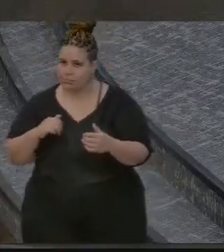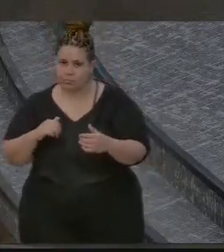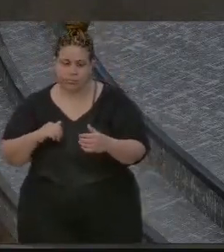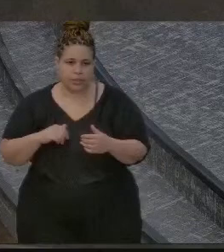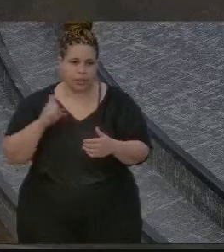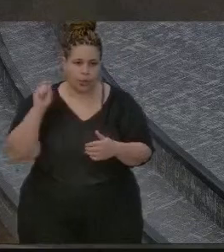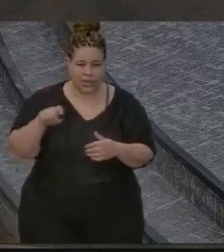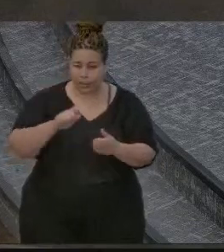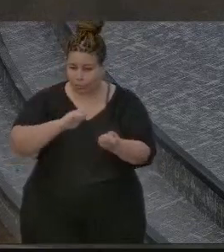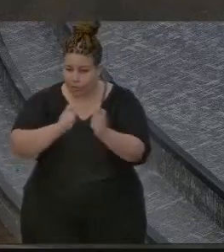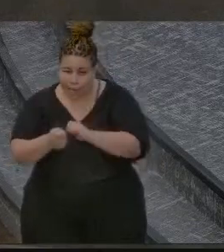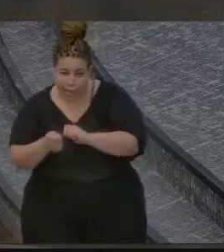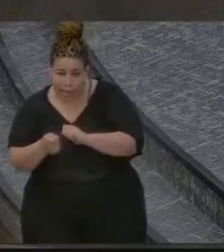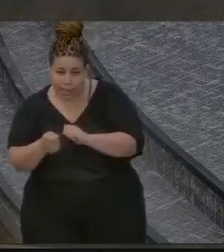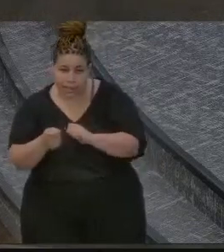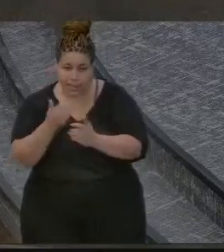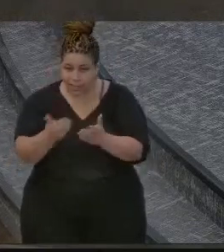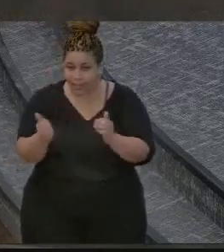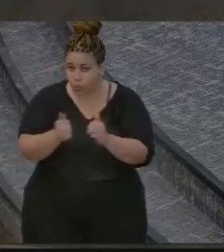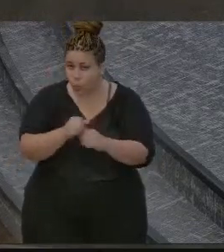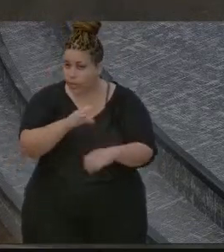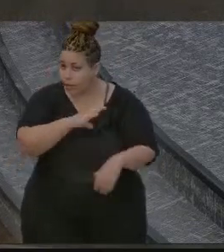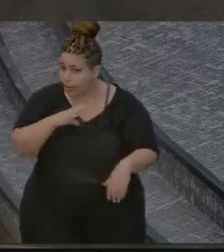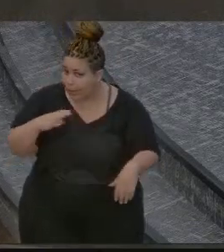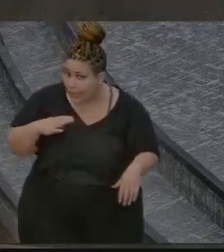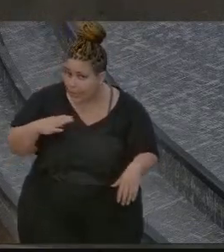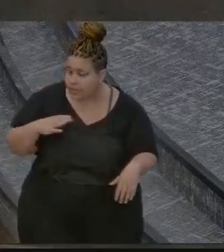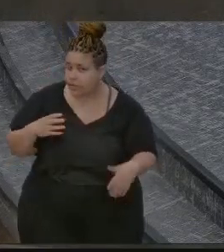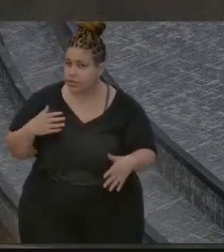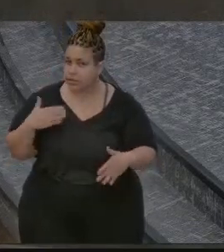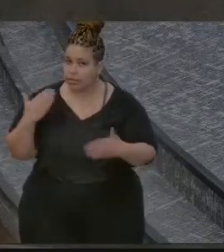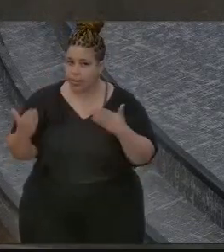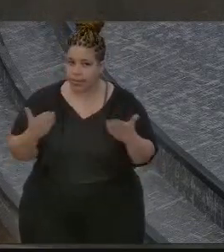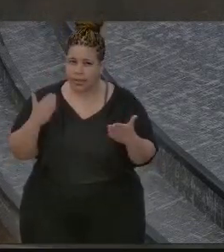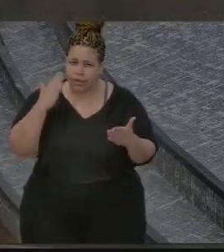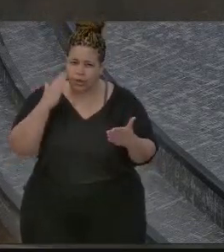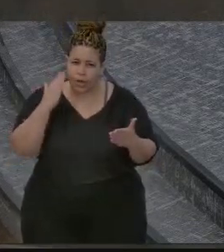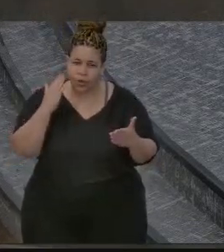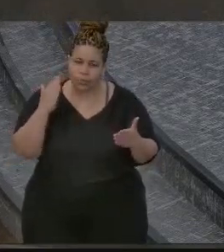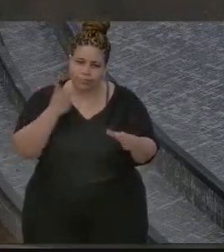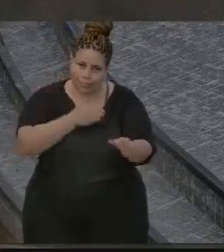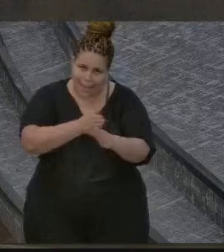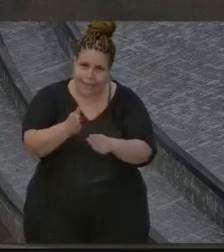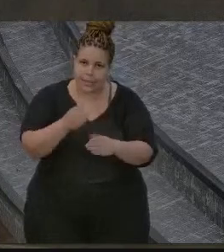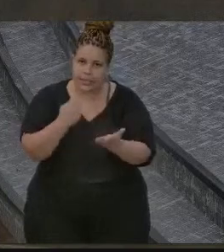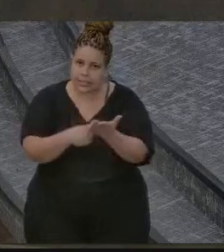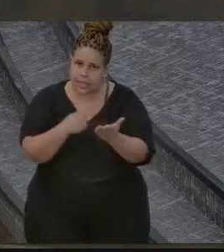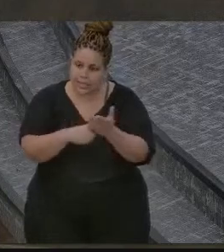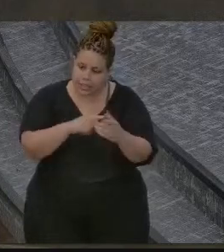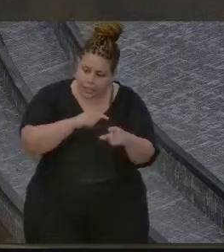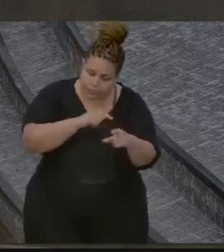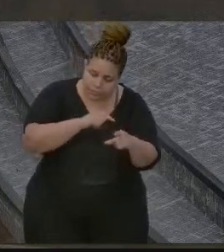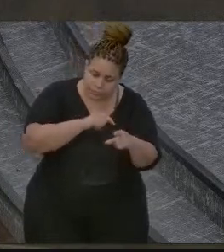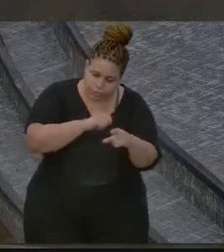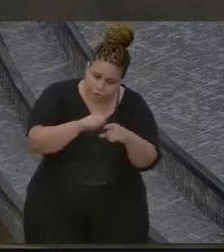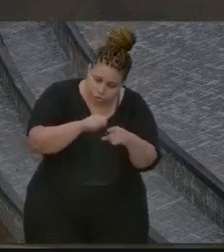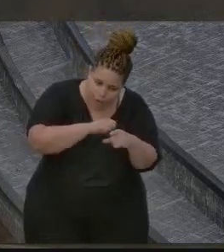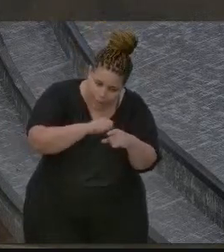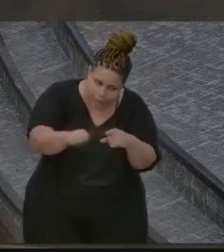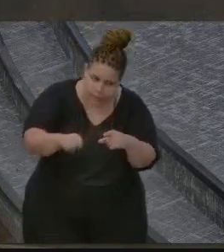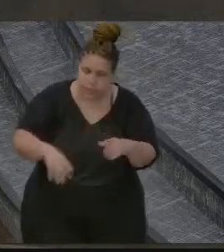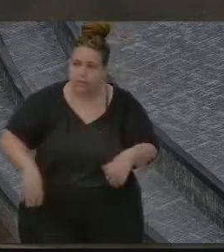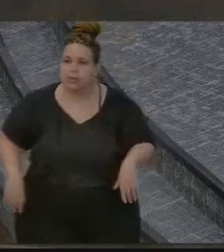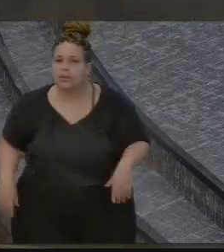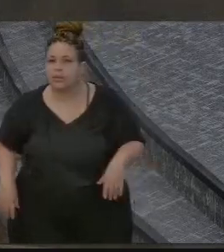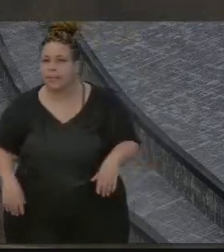couple of things that still will be there. The main thing is around the trainings that we're having to move around. We still will likely